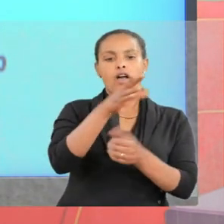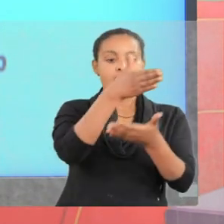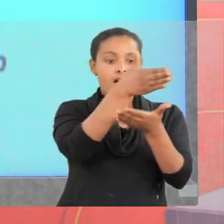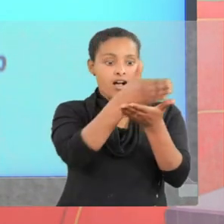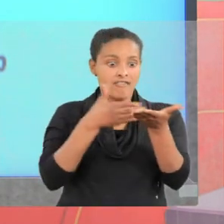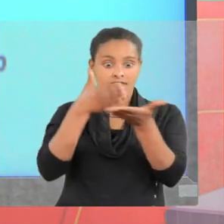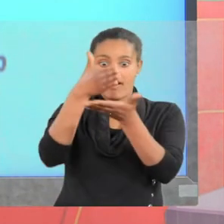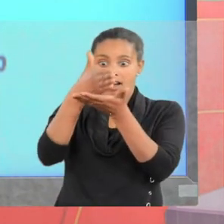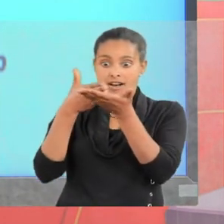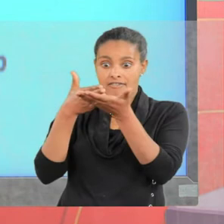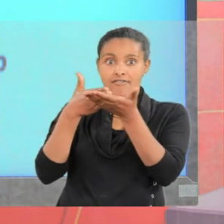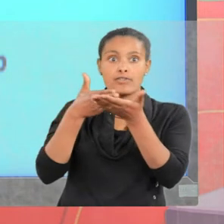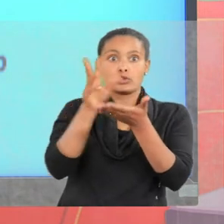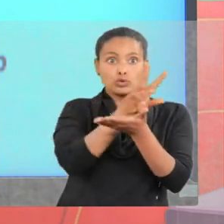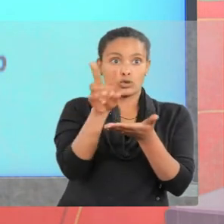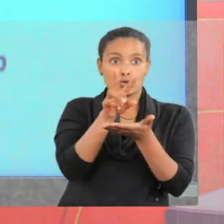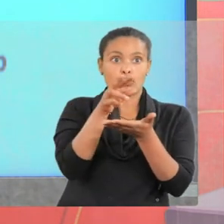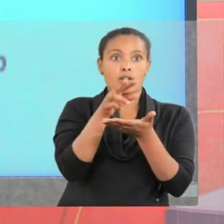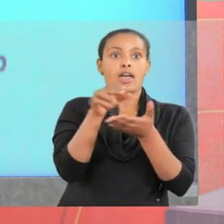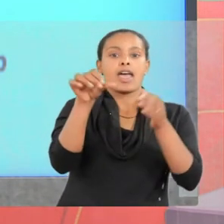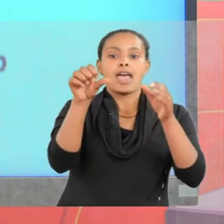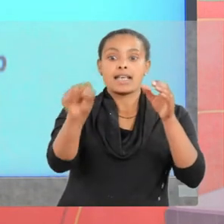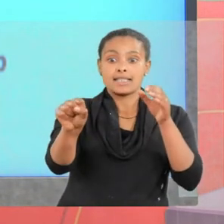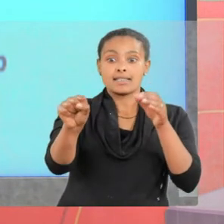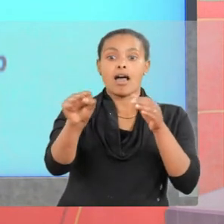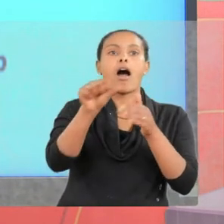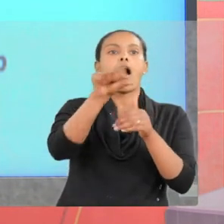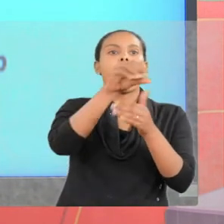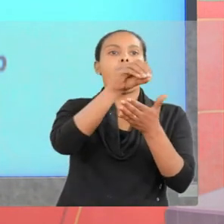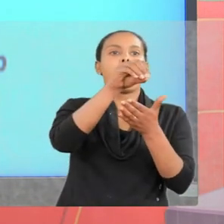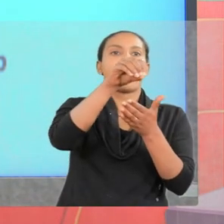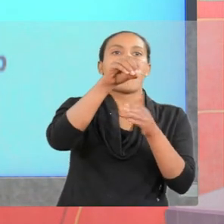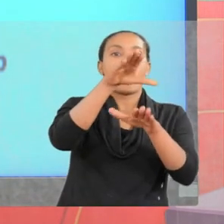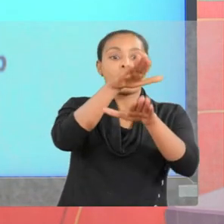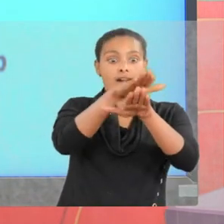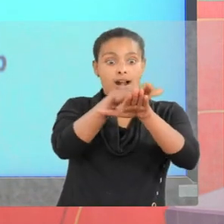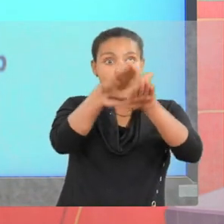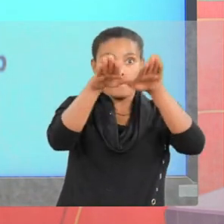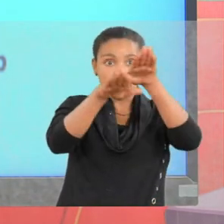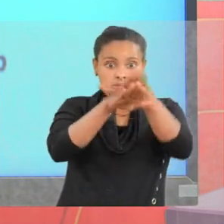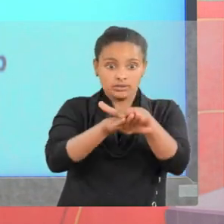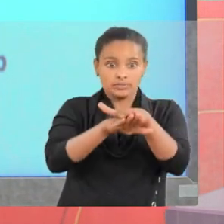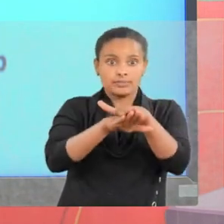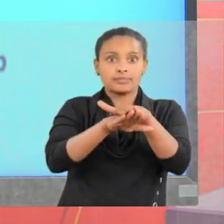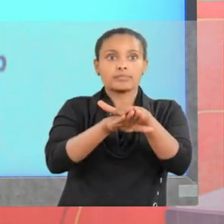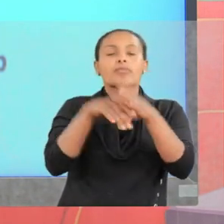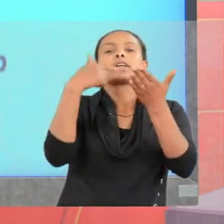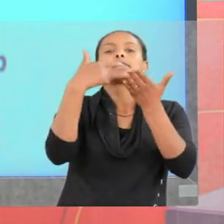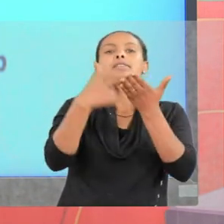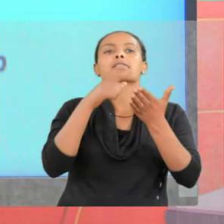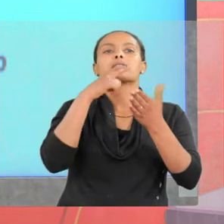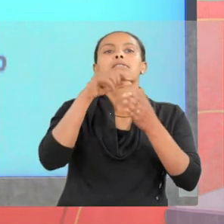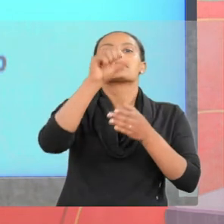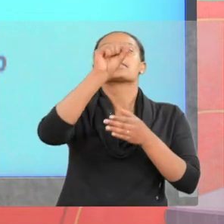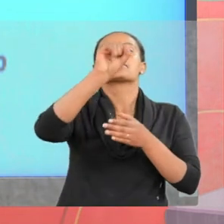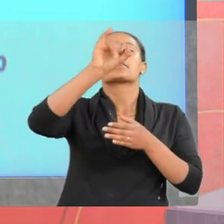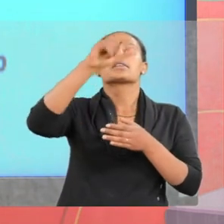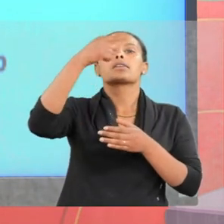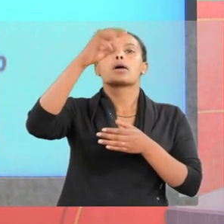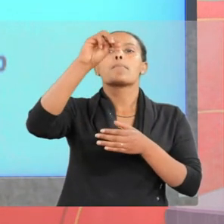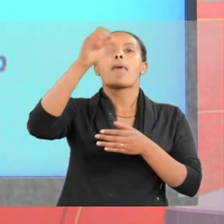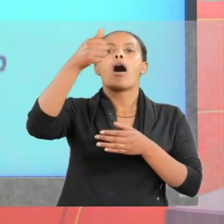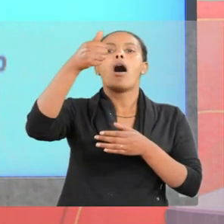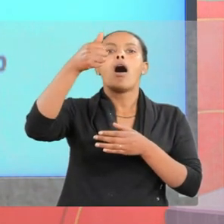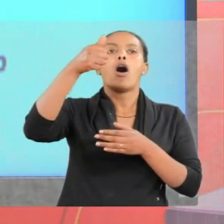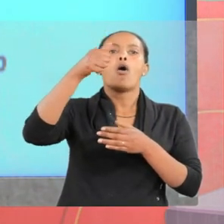half-filled atomic orbitals, S atomic orbitals, overlap, this sigma bond is